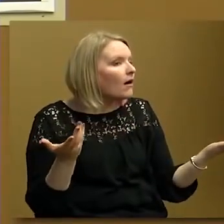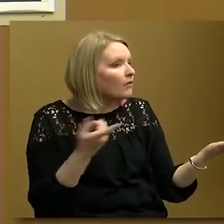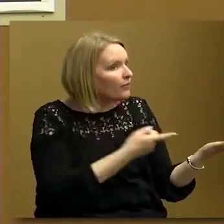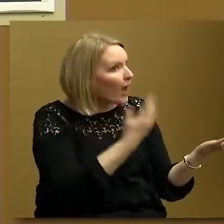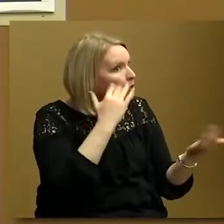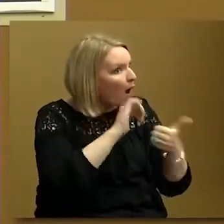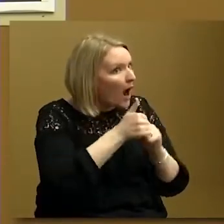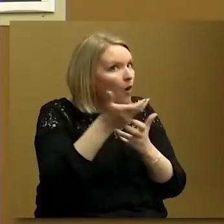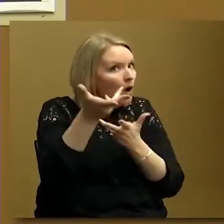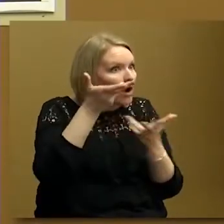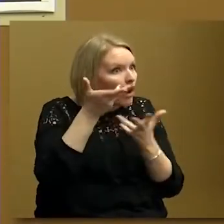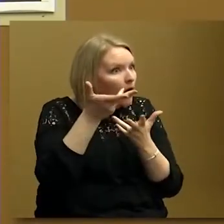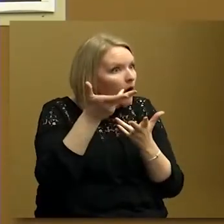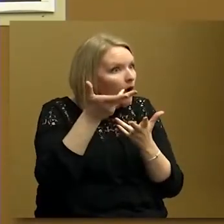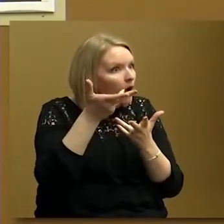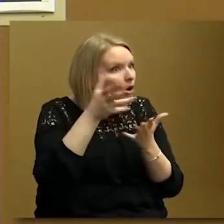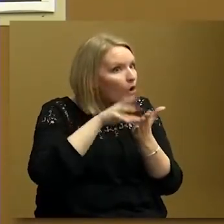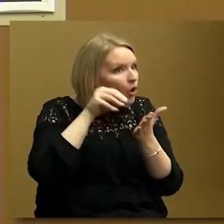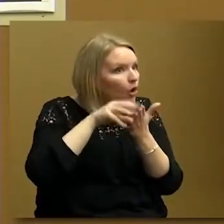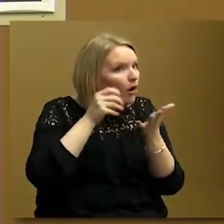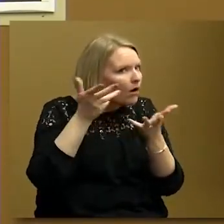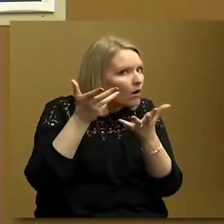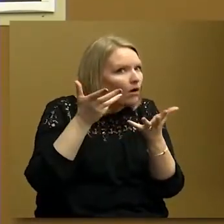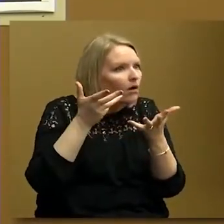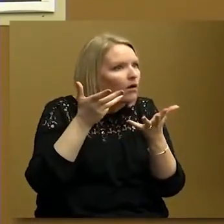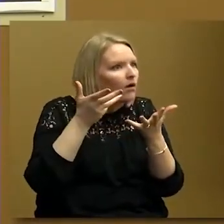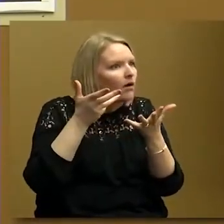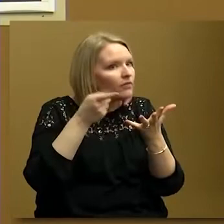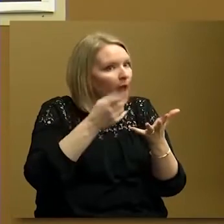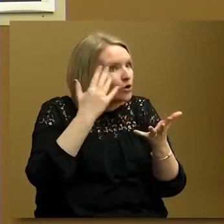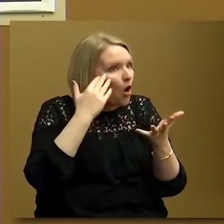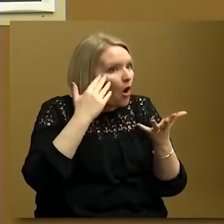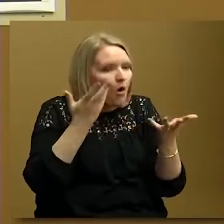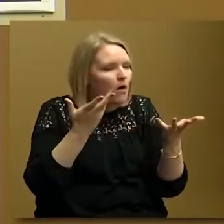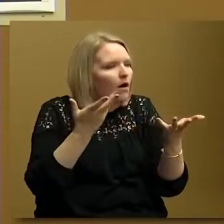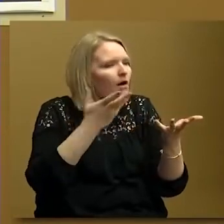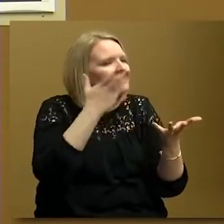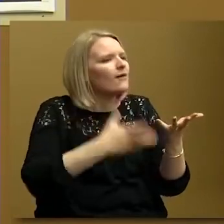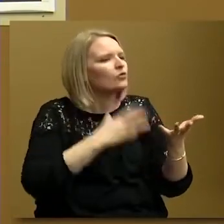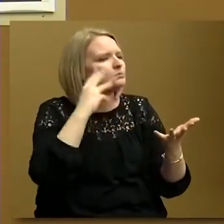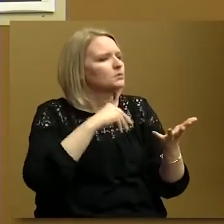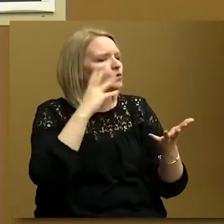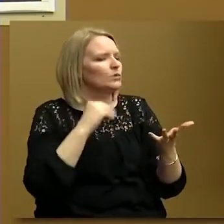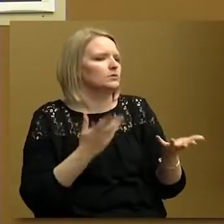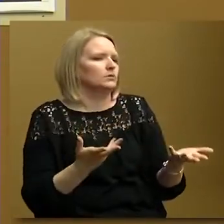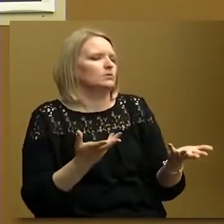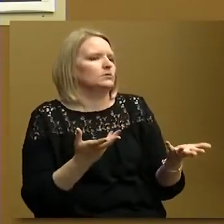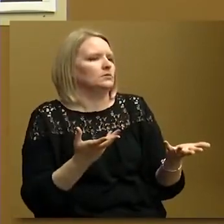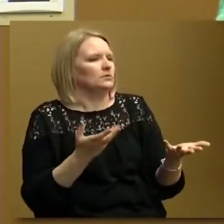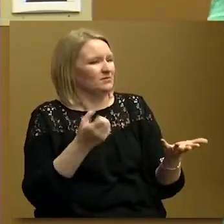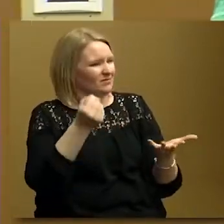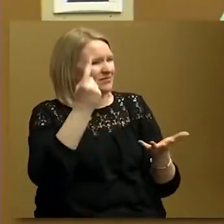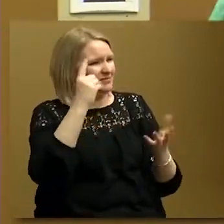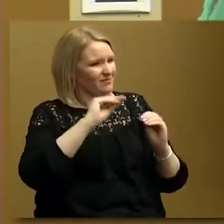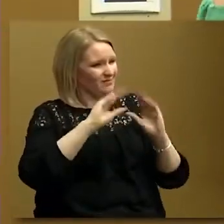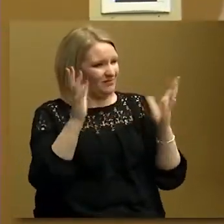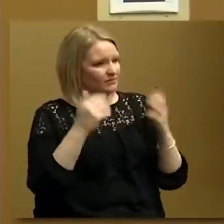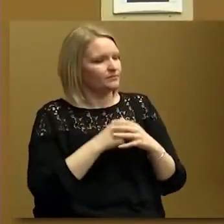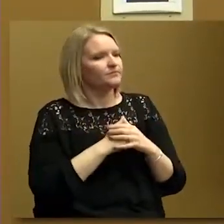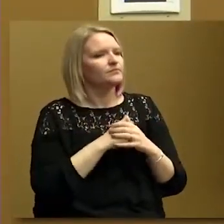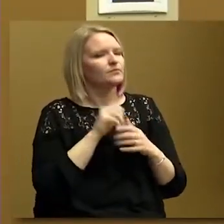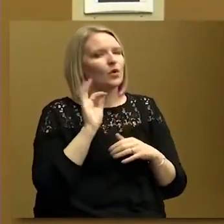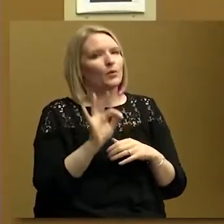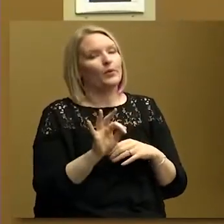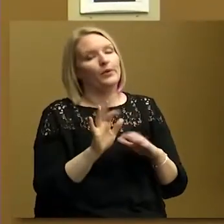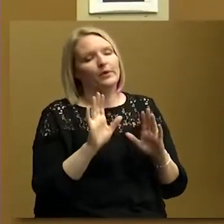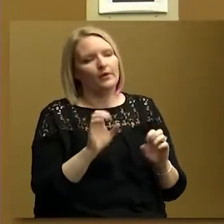they supposed to know what is going to be happening, how to expect? Am I making sense? Okay, whew, got